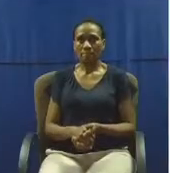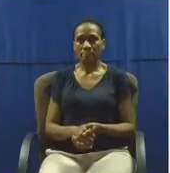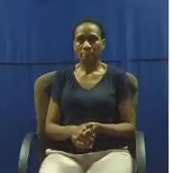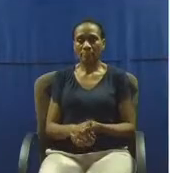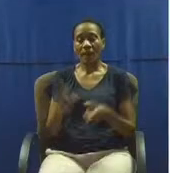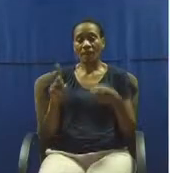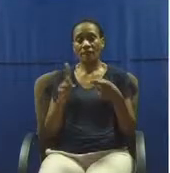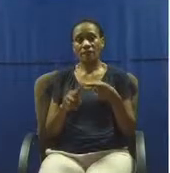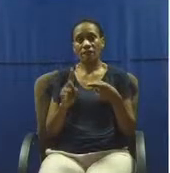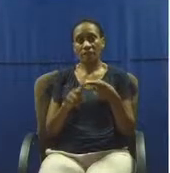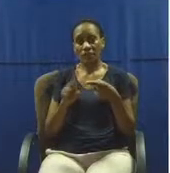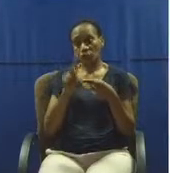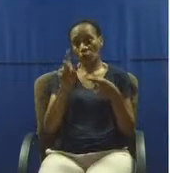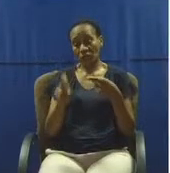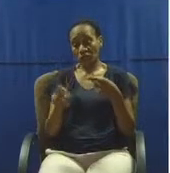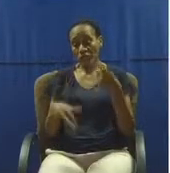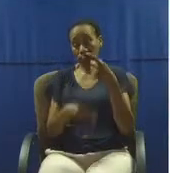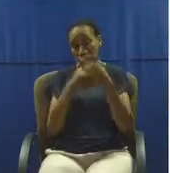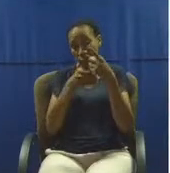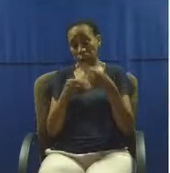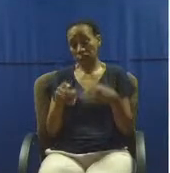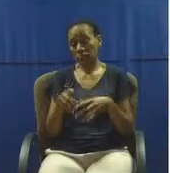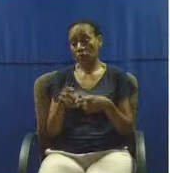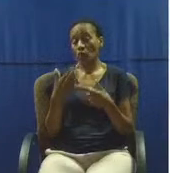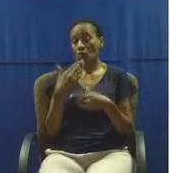first supplementary question